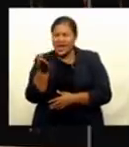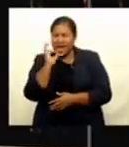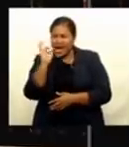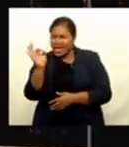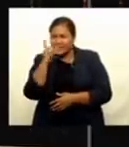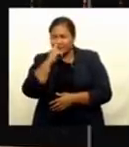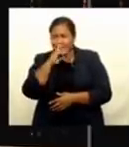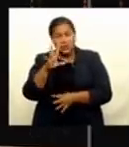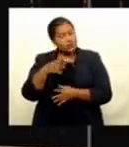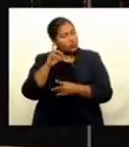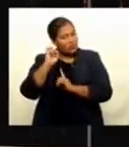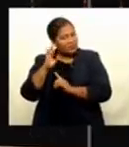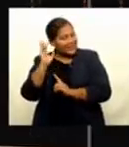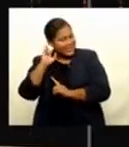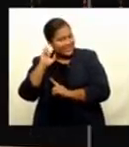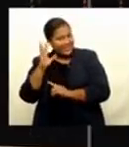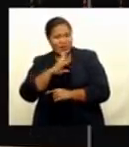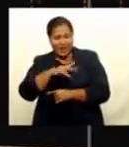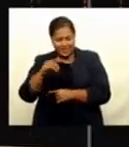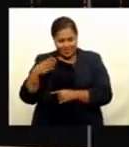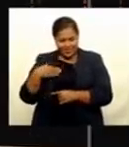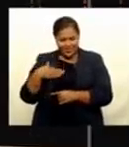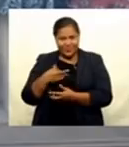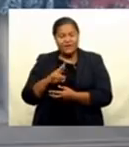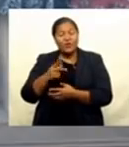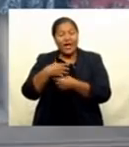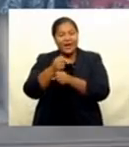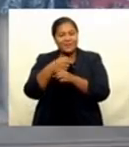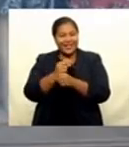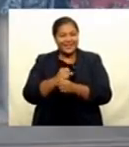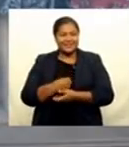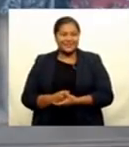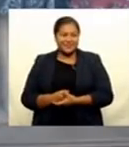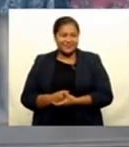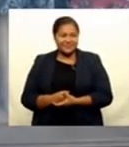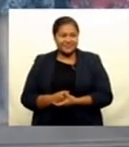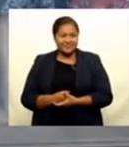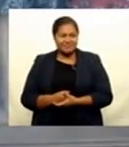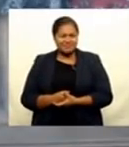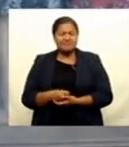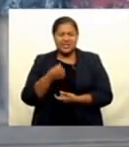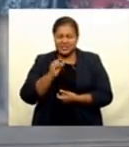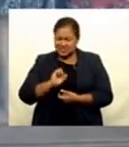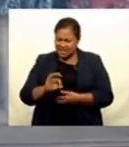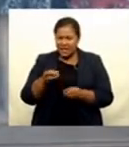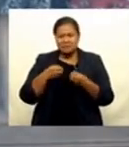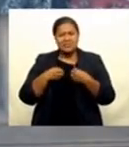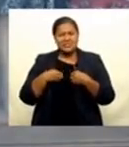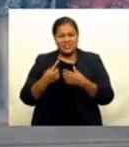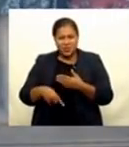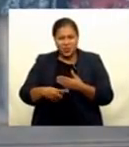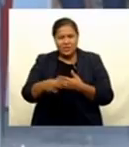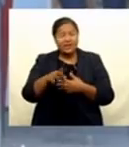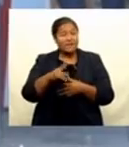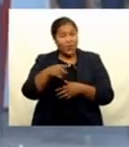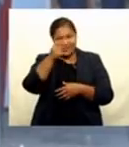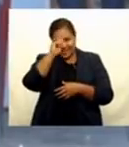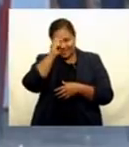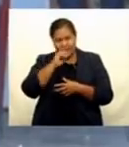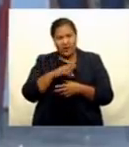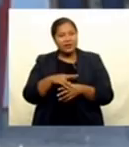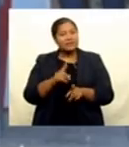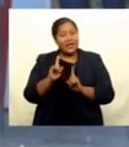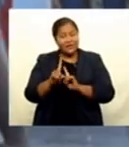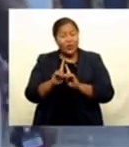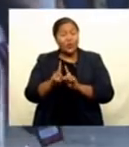updates from relevant authorities. Felipe Naikaso has more. It's still business as usual for Tavua following the Ministry of